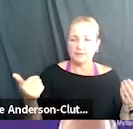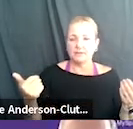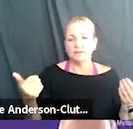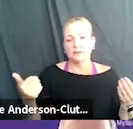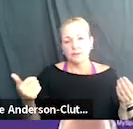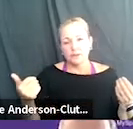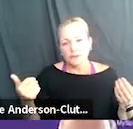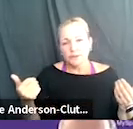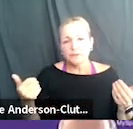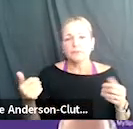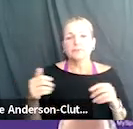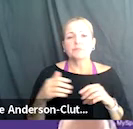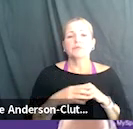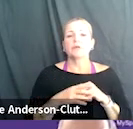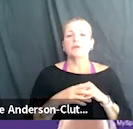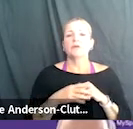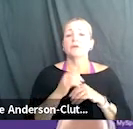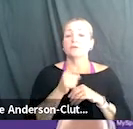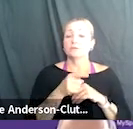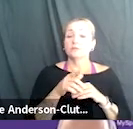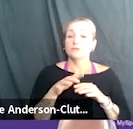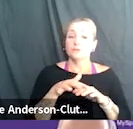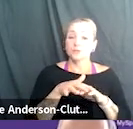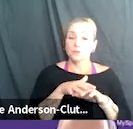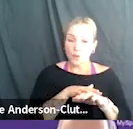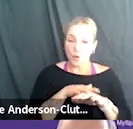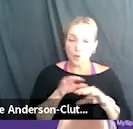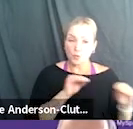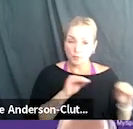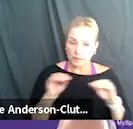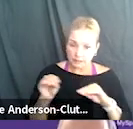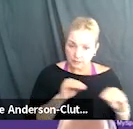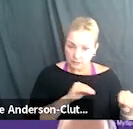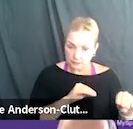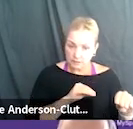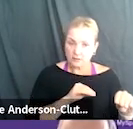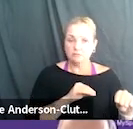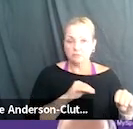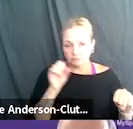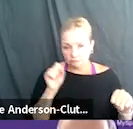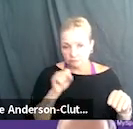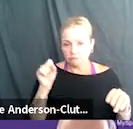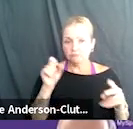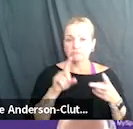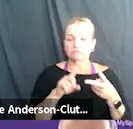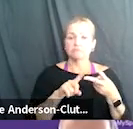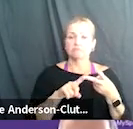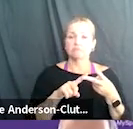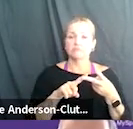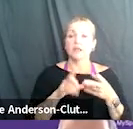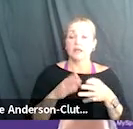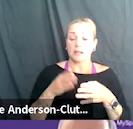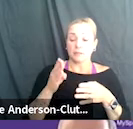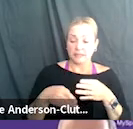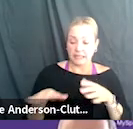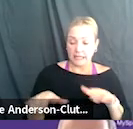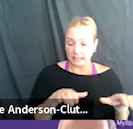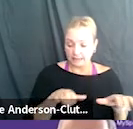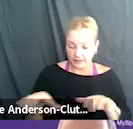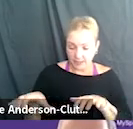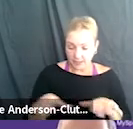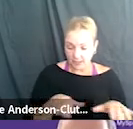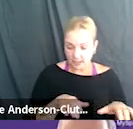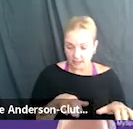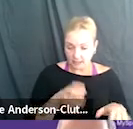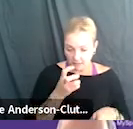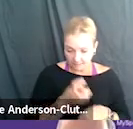perhaps. Difficulty in initiating and completing actions, sure. Increased reliance on physical or verbal prompting by others, yep. And increased passivity